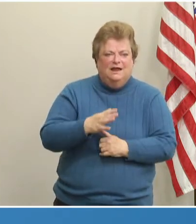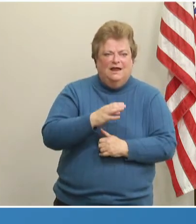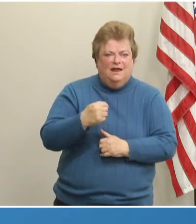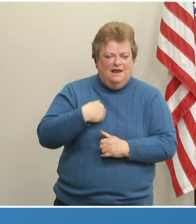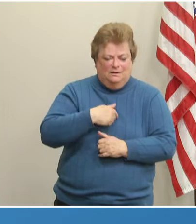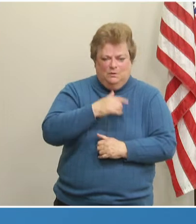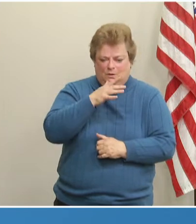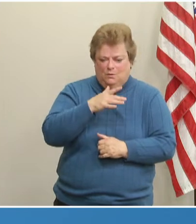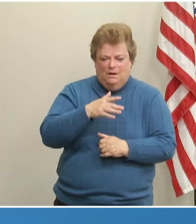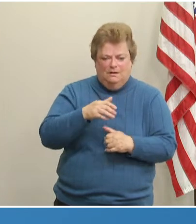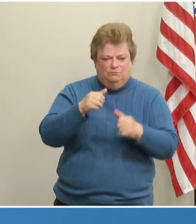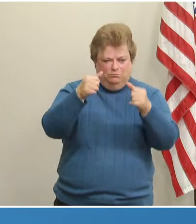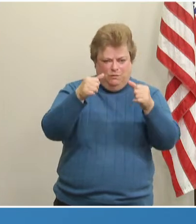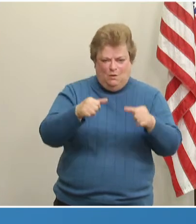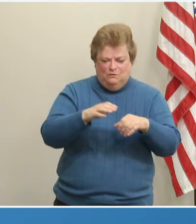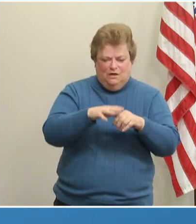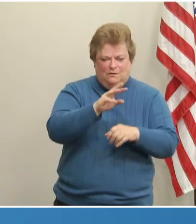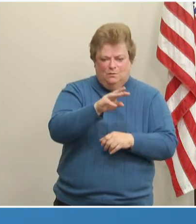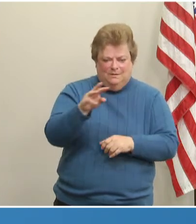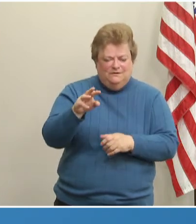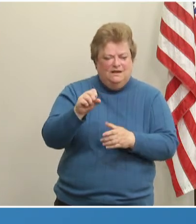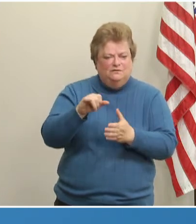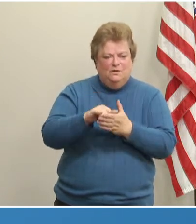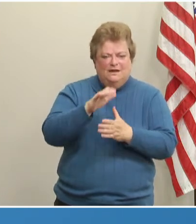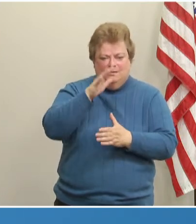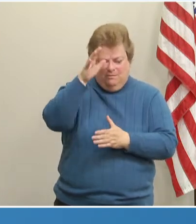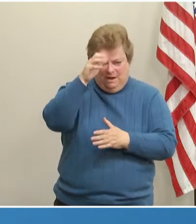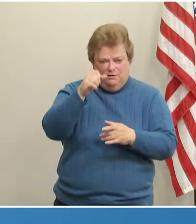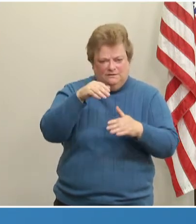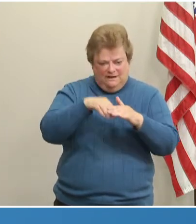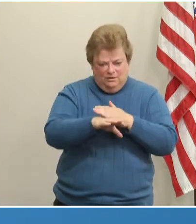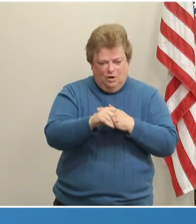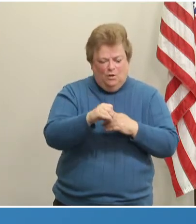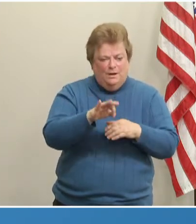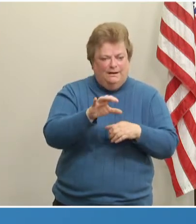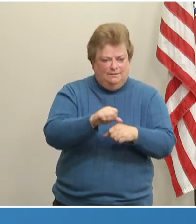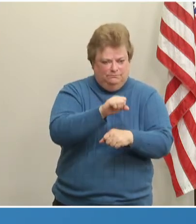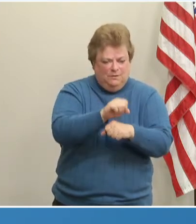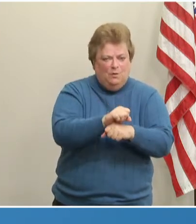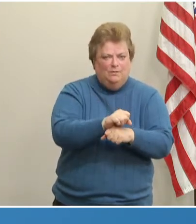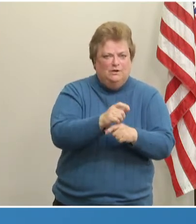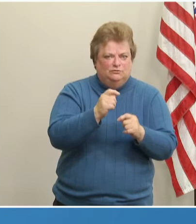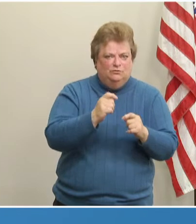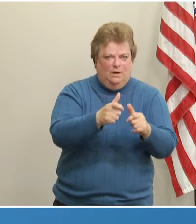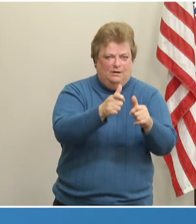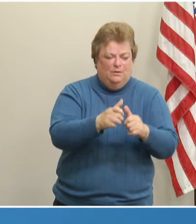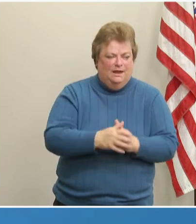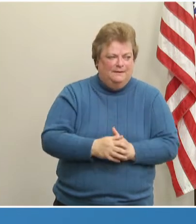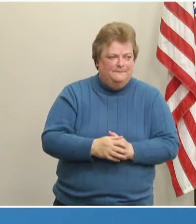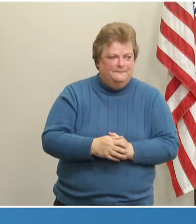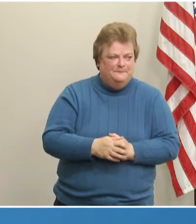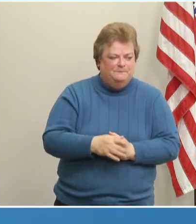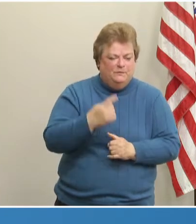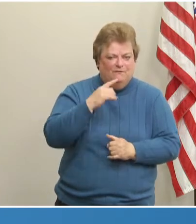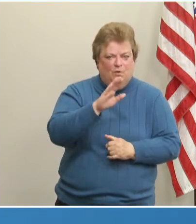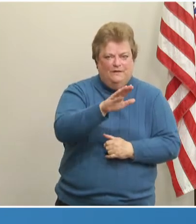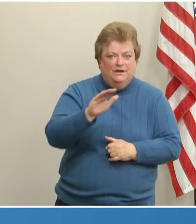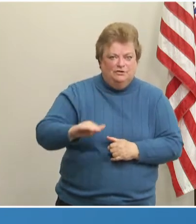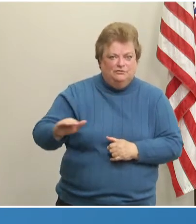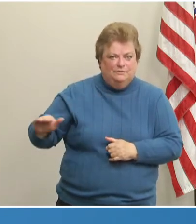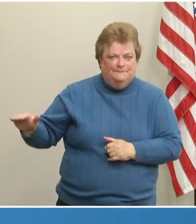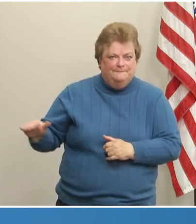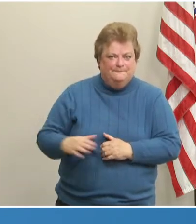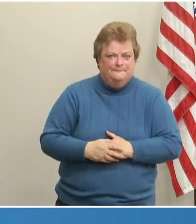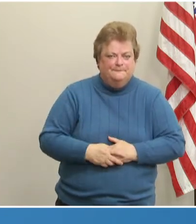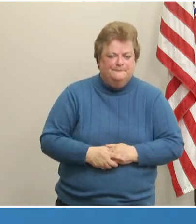it up on the website so parents can go in and schedule their appointment right away for their child.